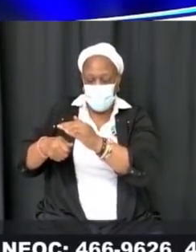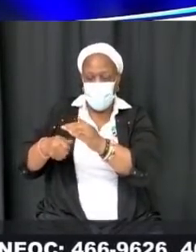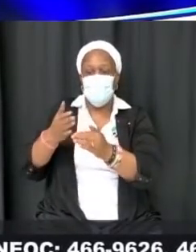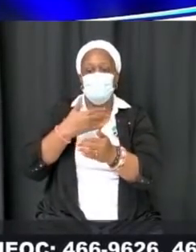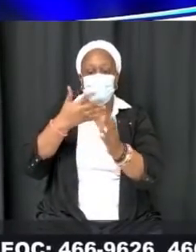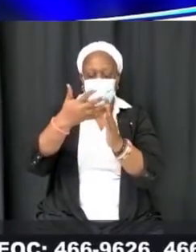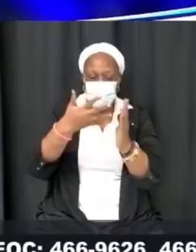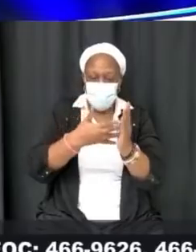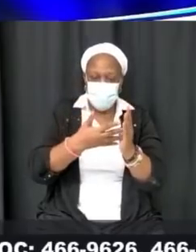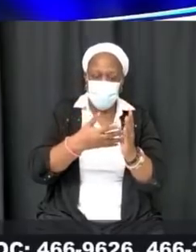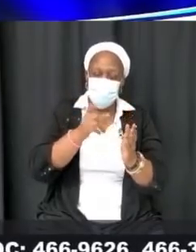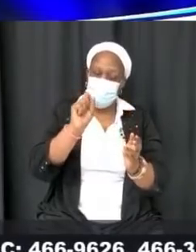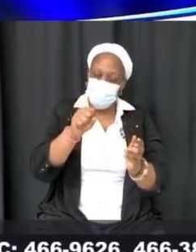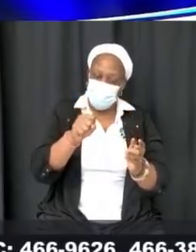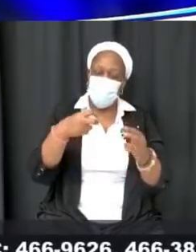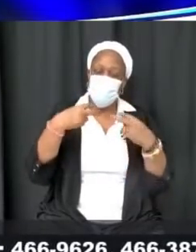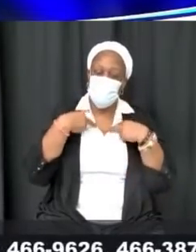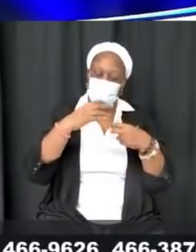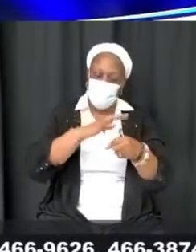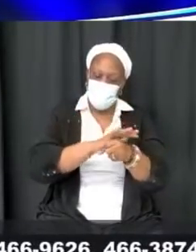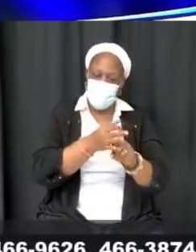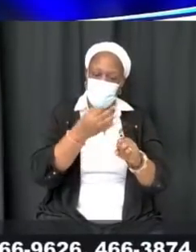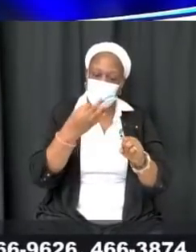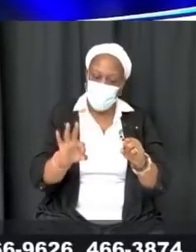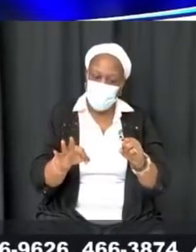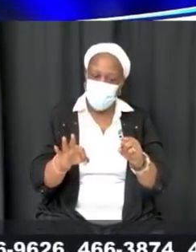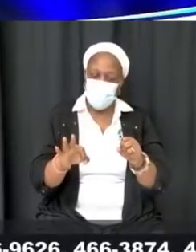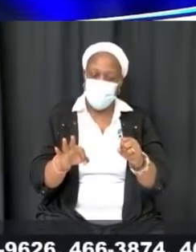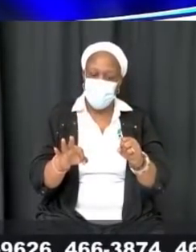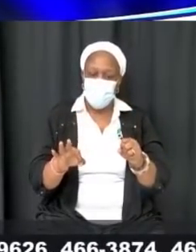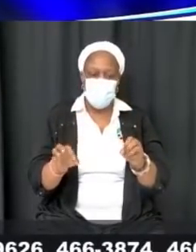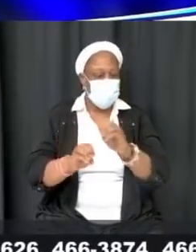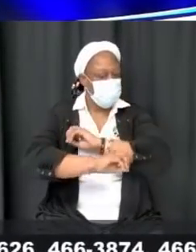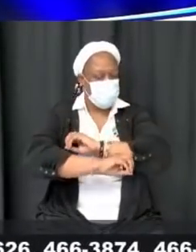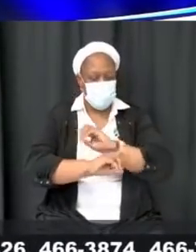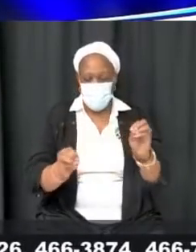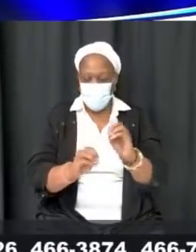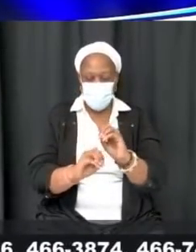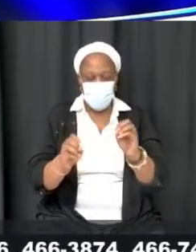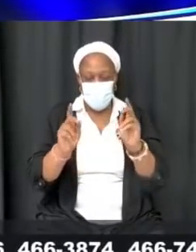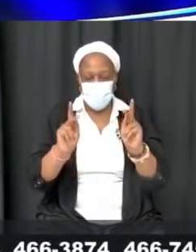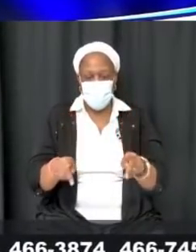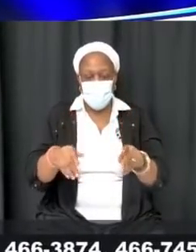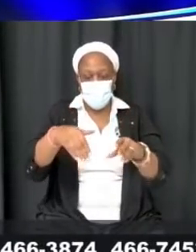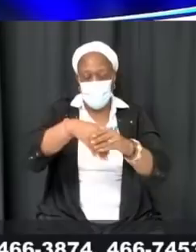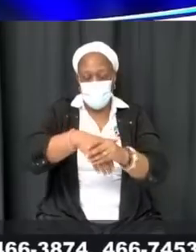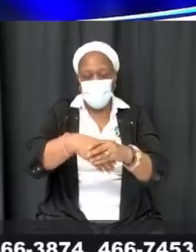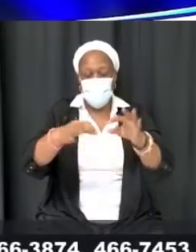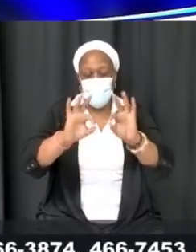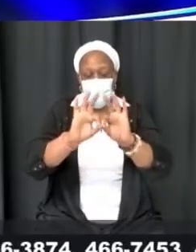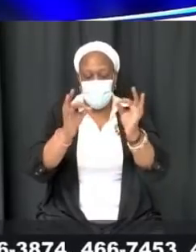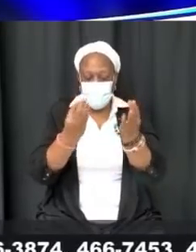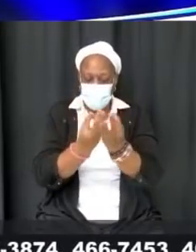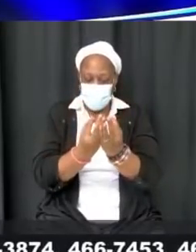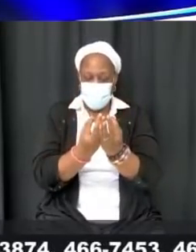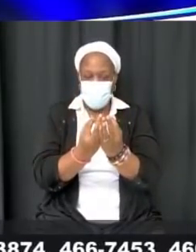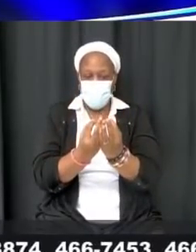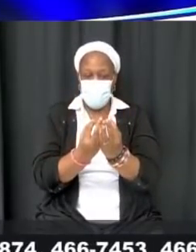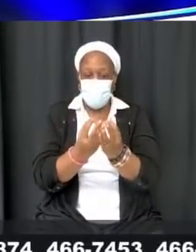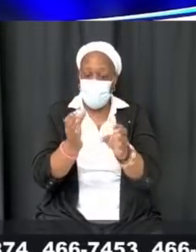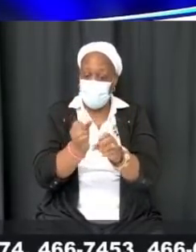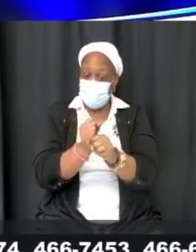According to the source, no one else in the family has been tested, but they worry they have been